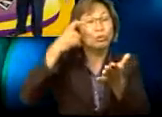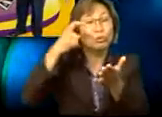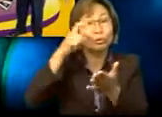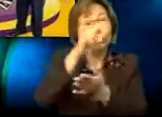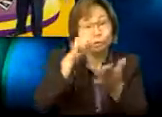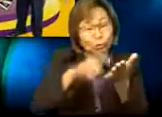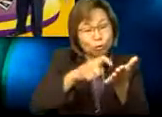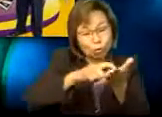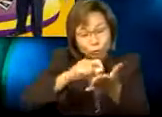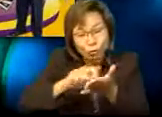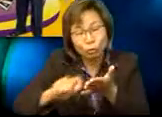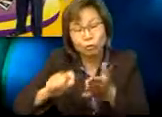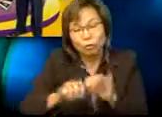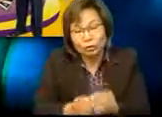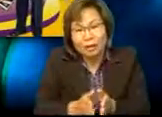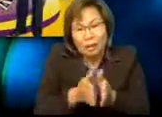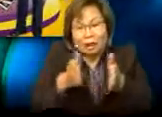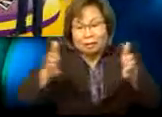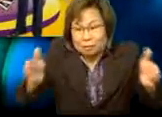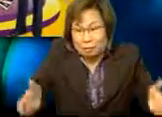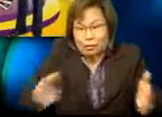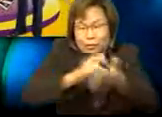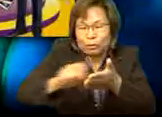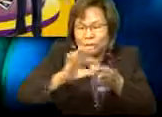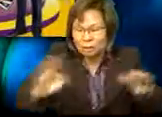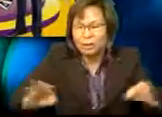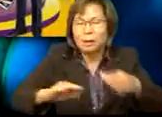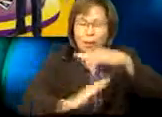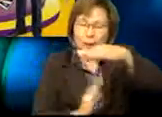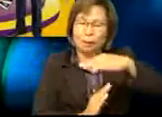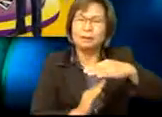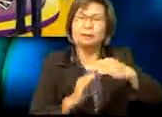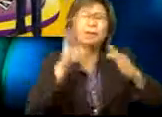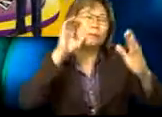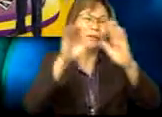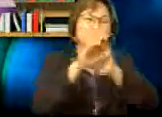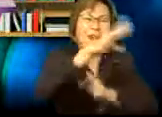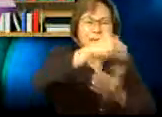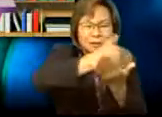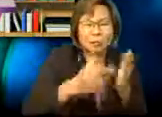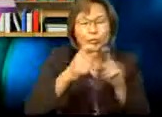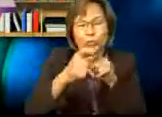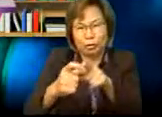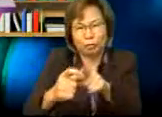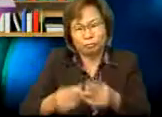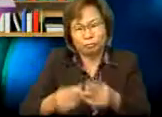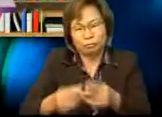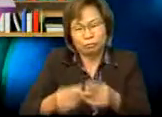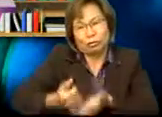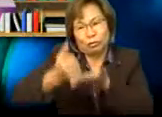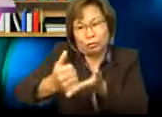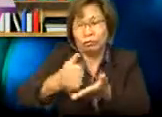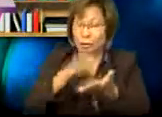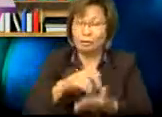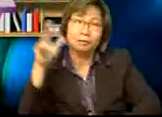sentences based on a series of pictures, and some words too will be given to help you. That sounds